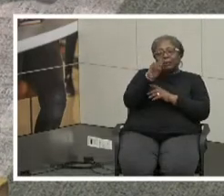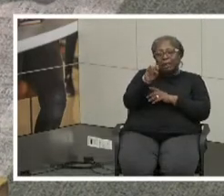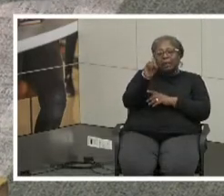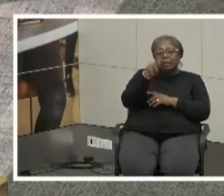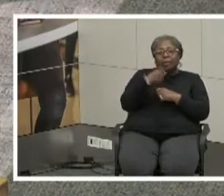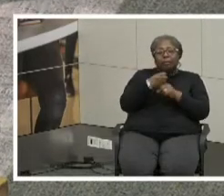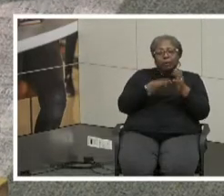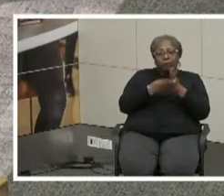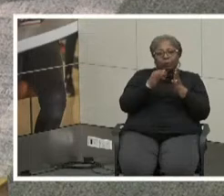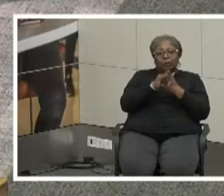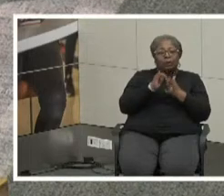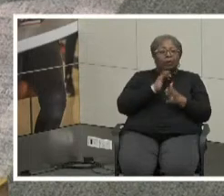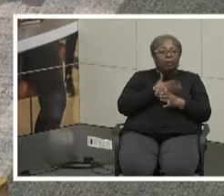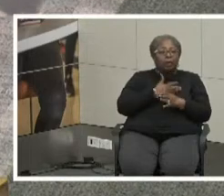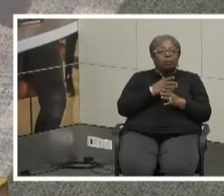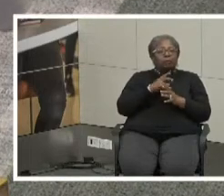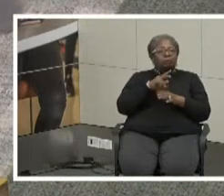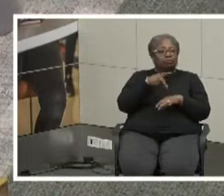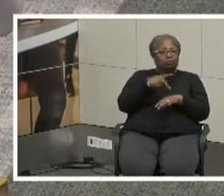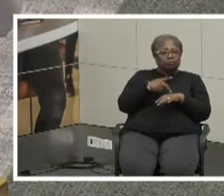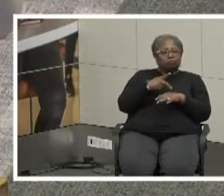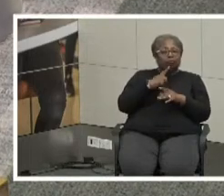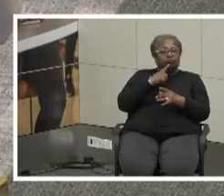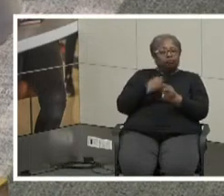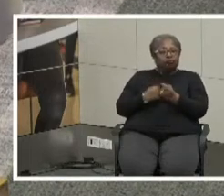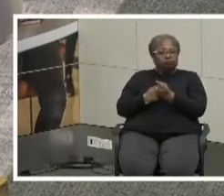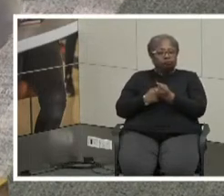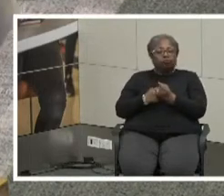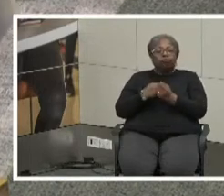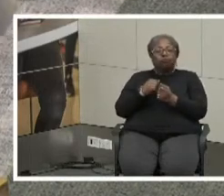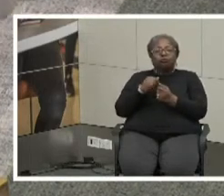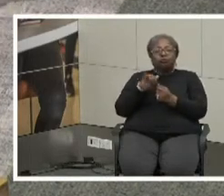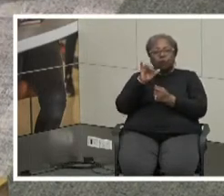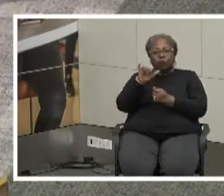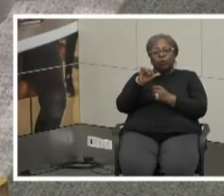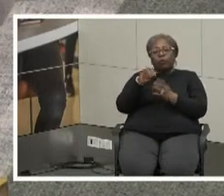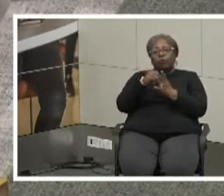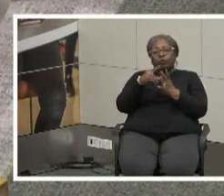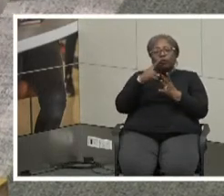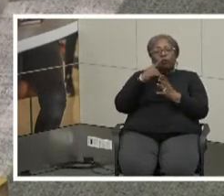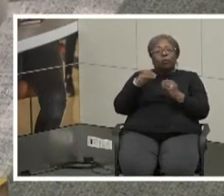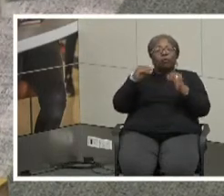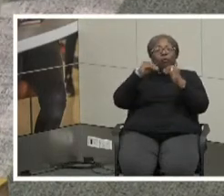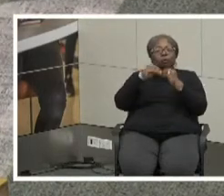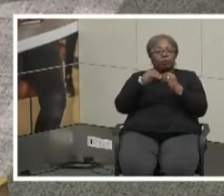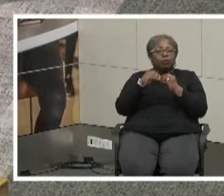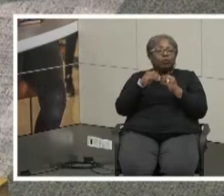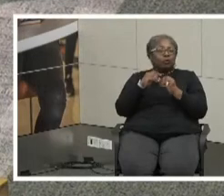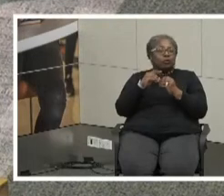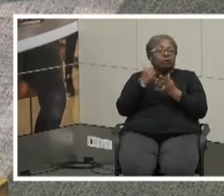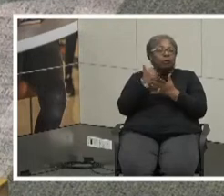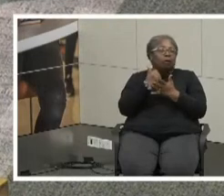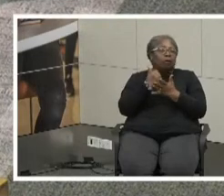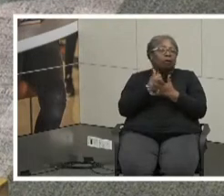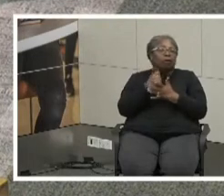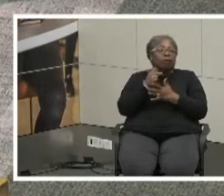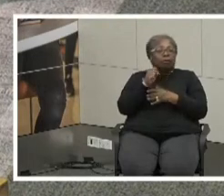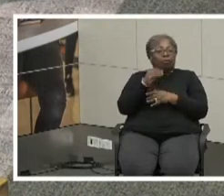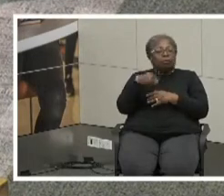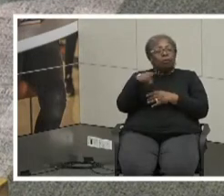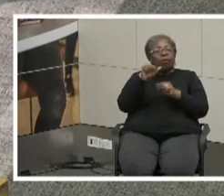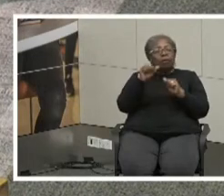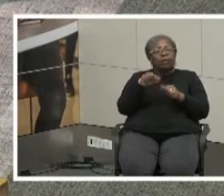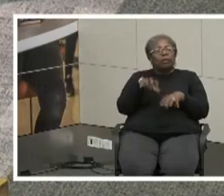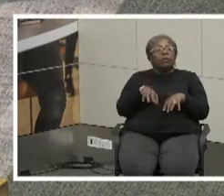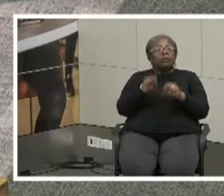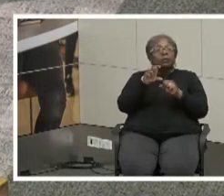our principles and our division leadership are directly supporting these subset of students for additional re remediation so that they can take um